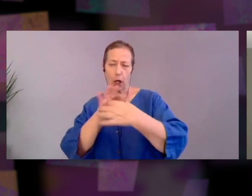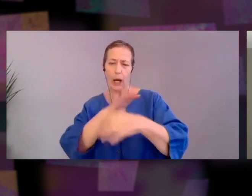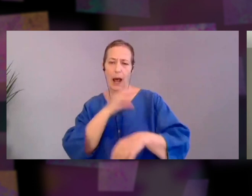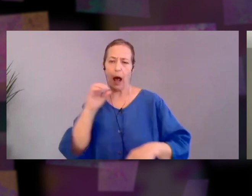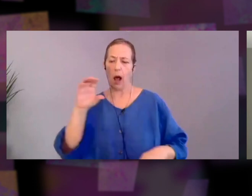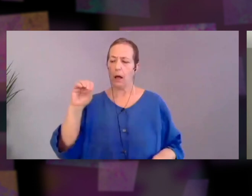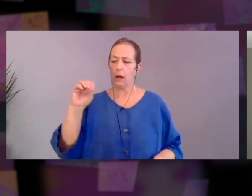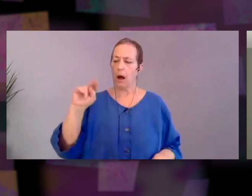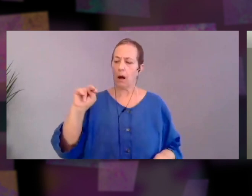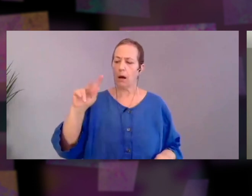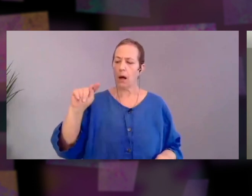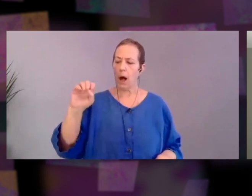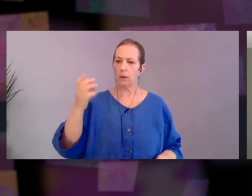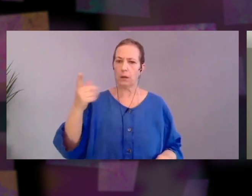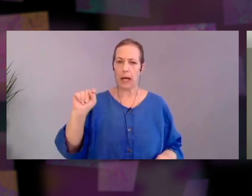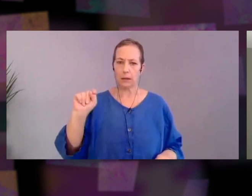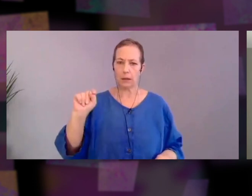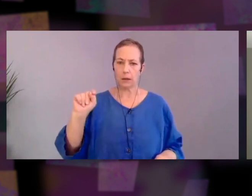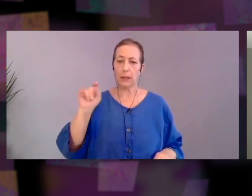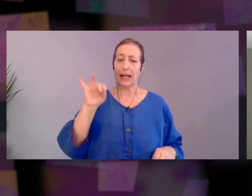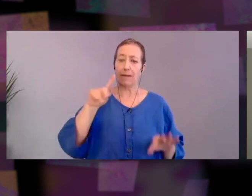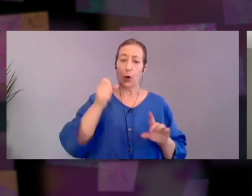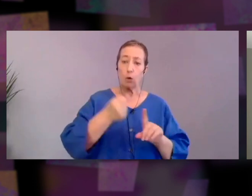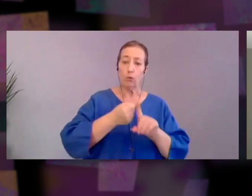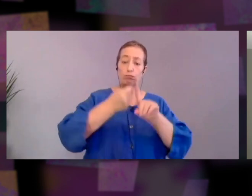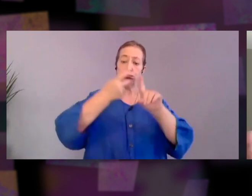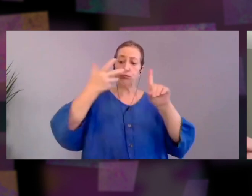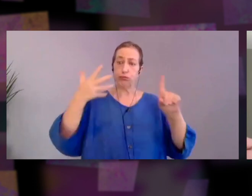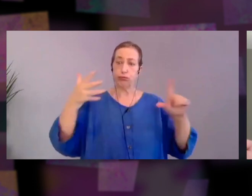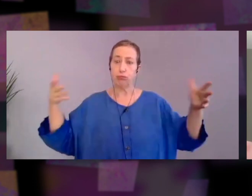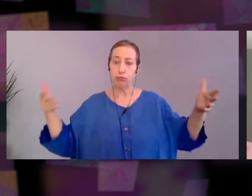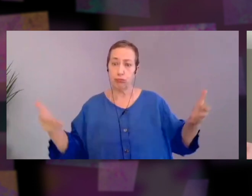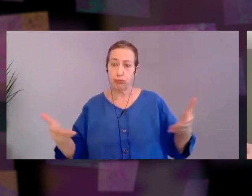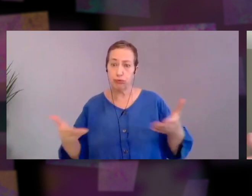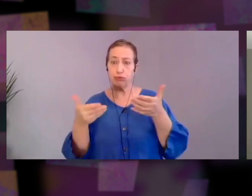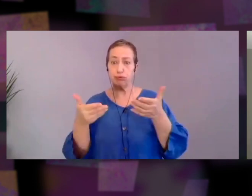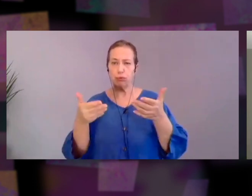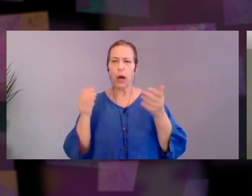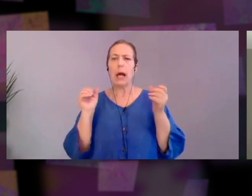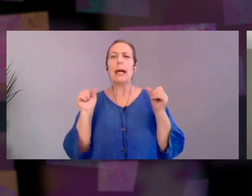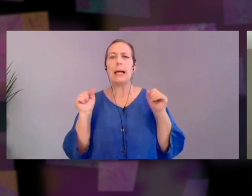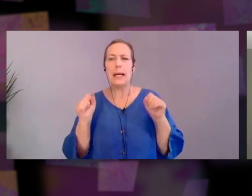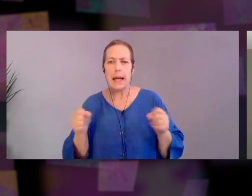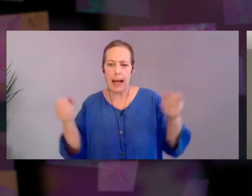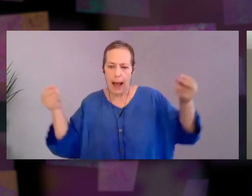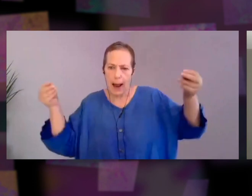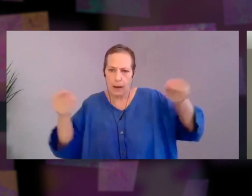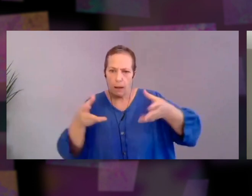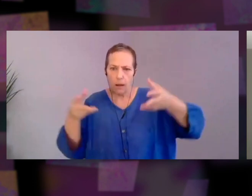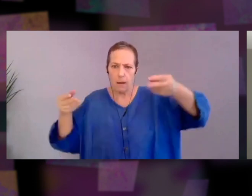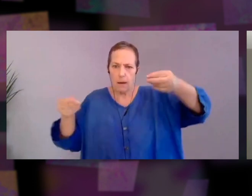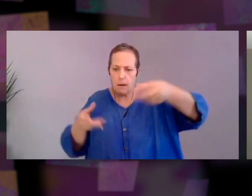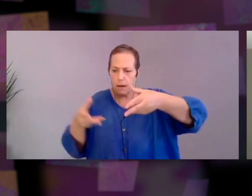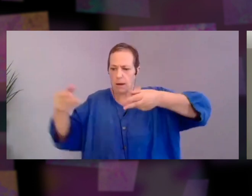In-depth introductions can inform all of our gatherings, regardless of where we are and who is being convened.